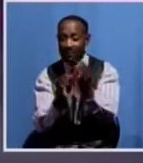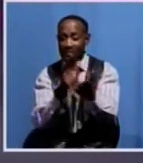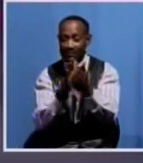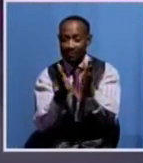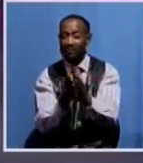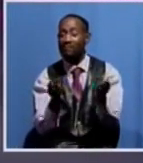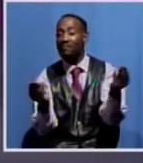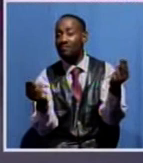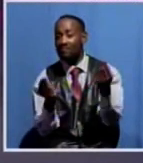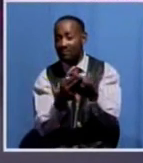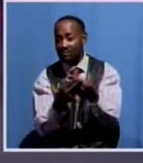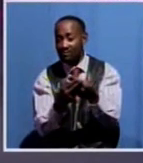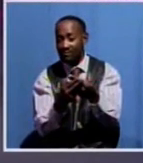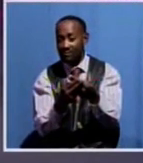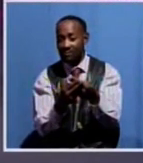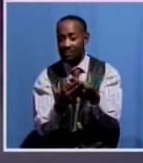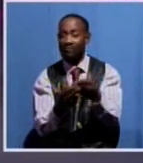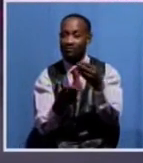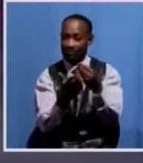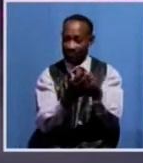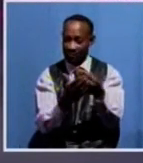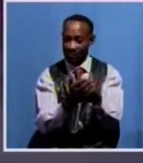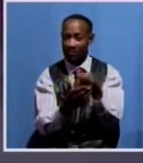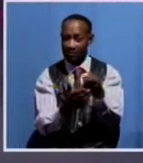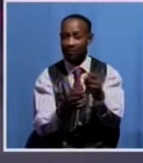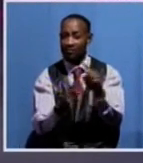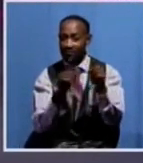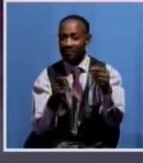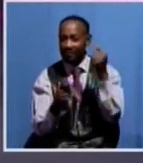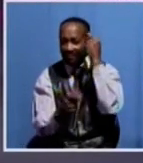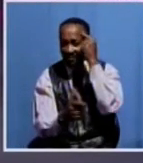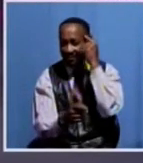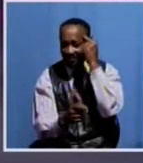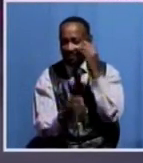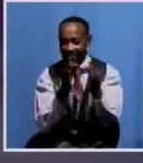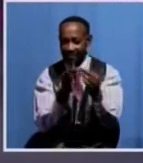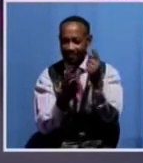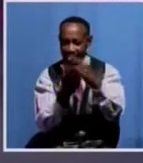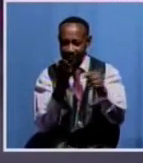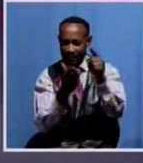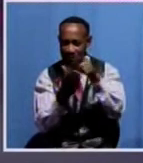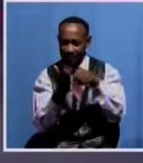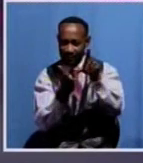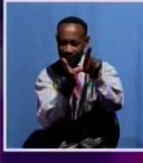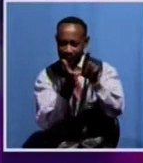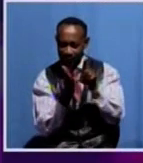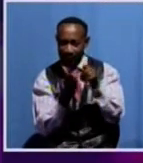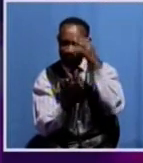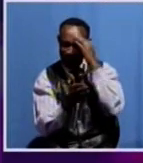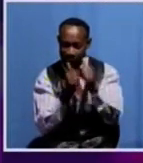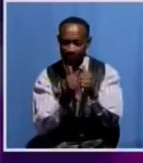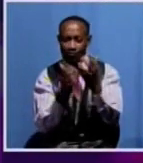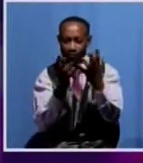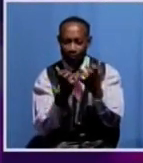in terms of financial ability. Now, common sense will tell you that if you cancel a loan, just because you said you're going to cancel